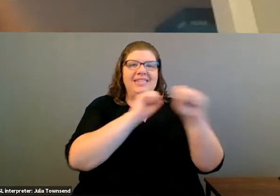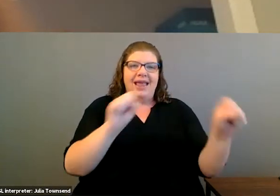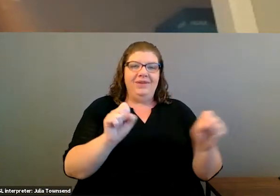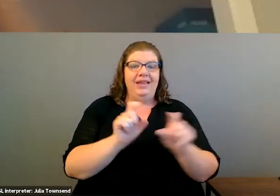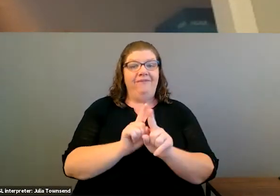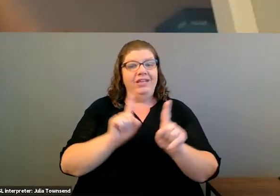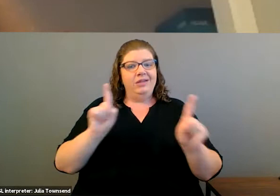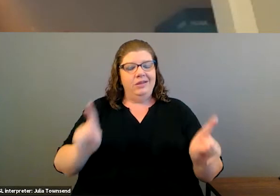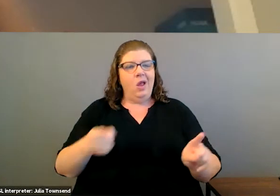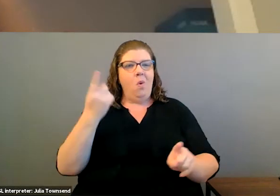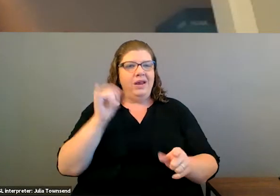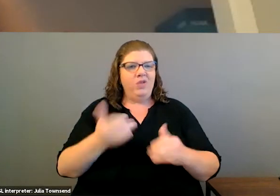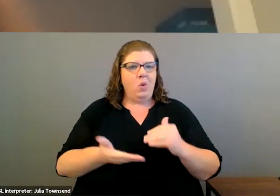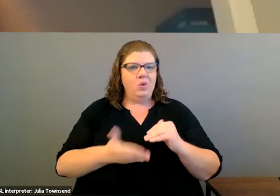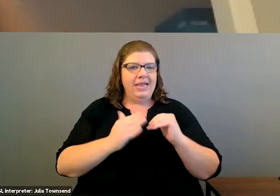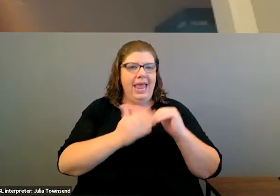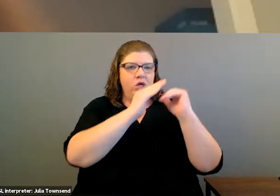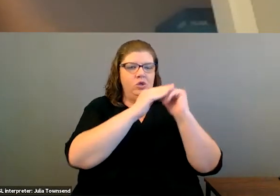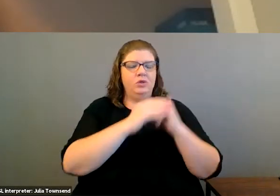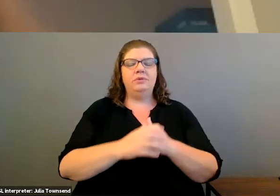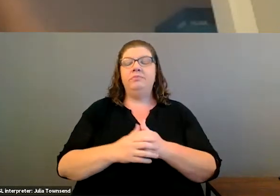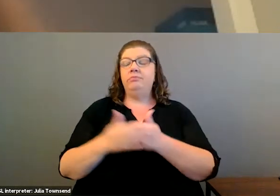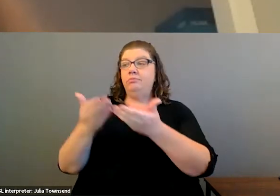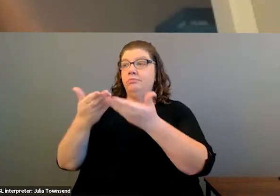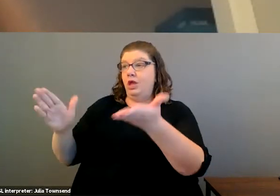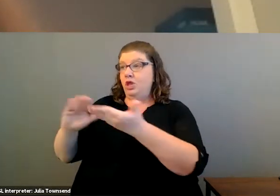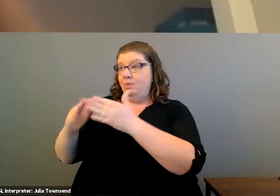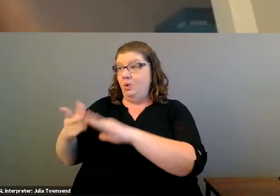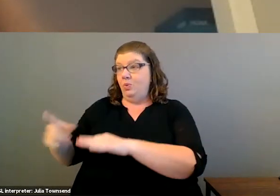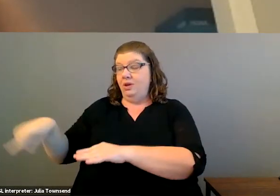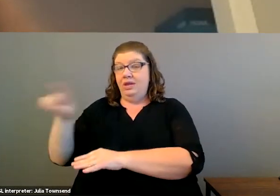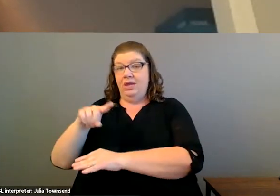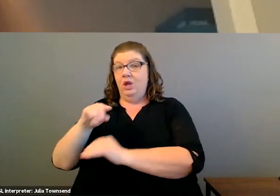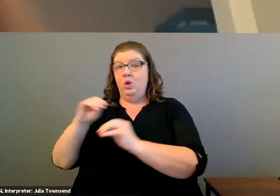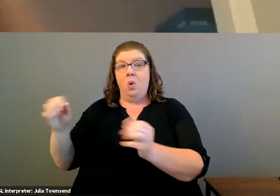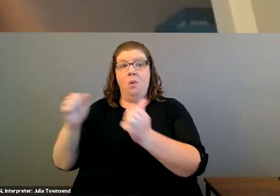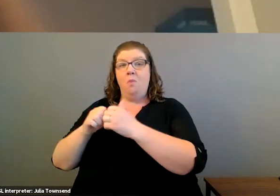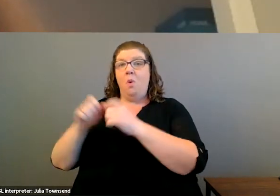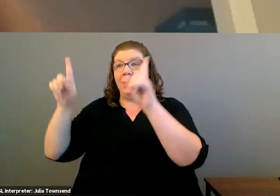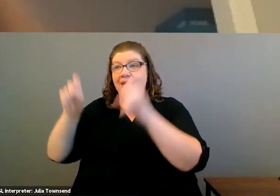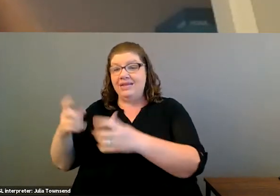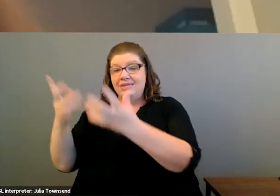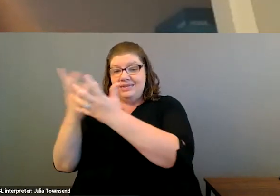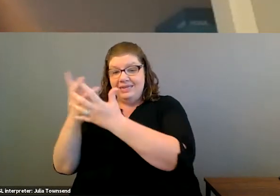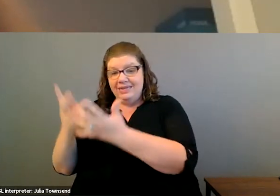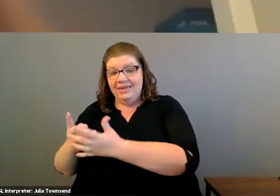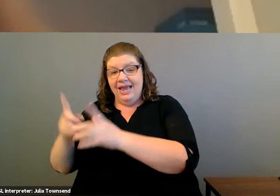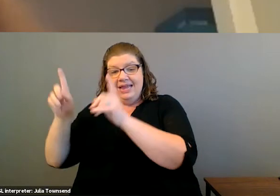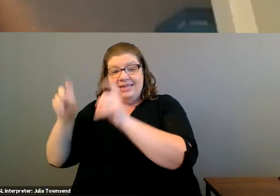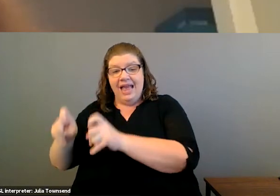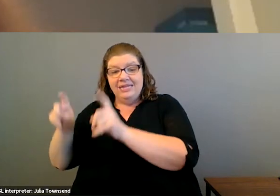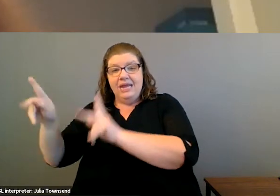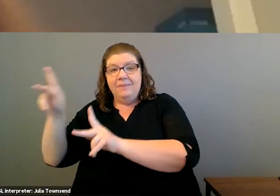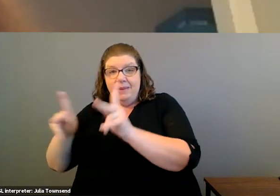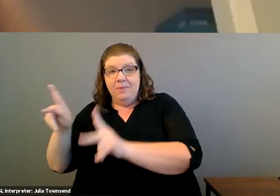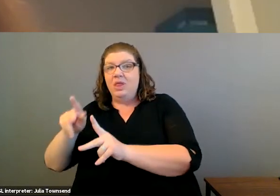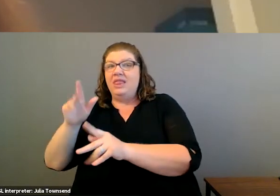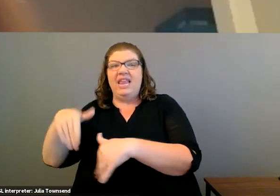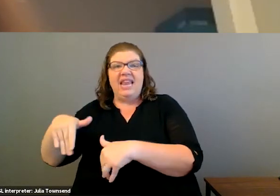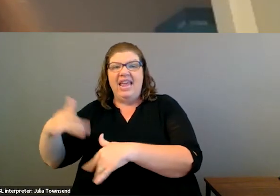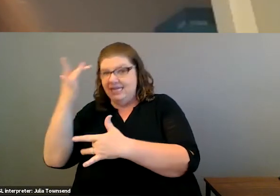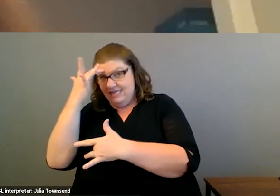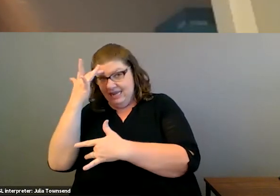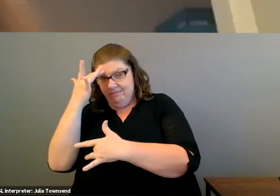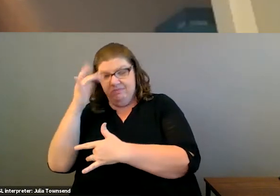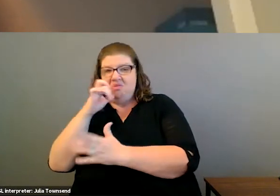layers. In the community, we don't have surveillance testing. That is testing of people when they're not sick. It's